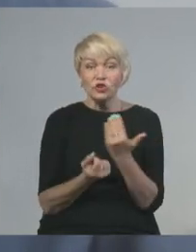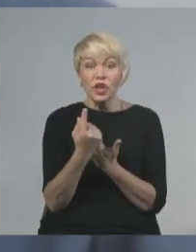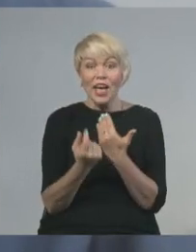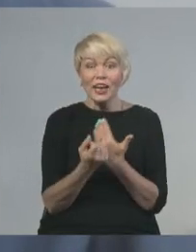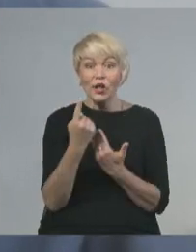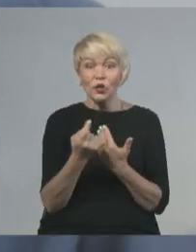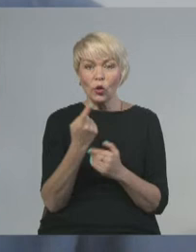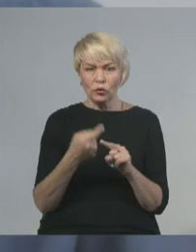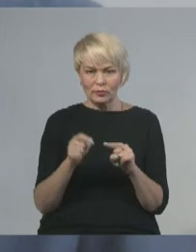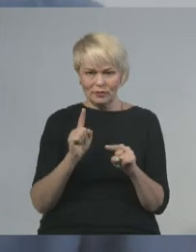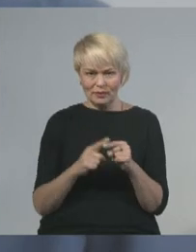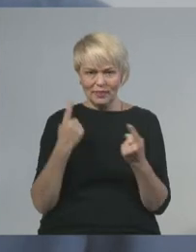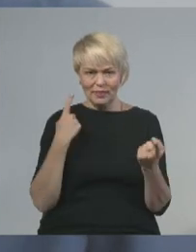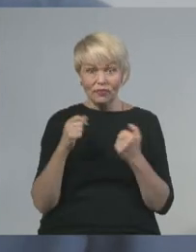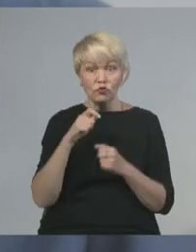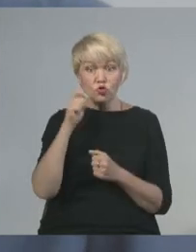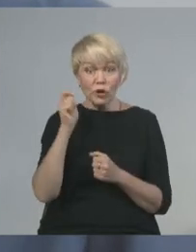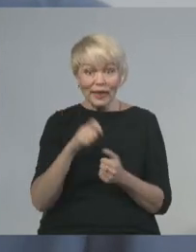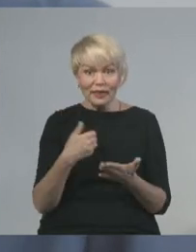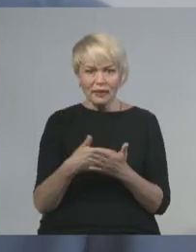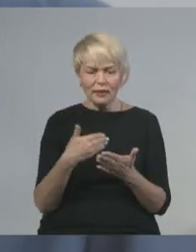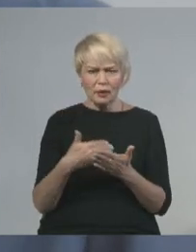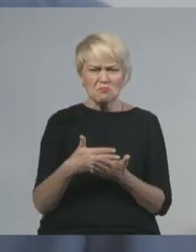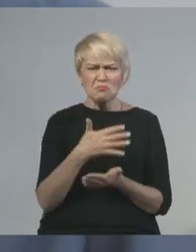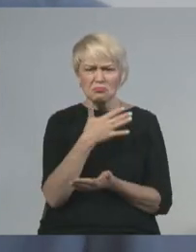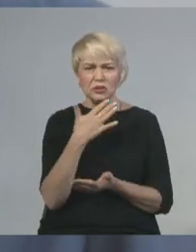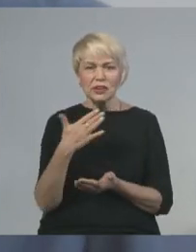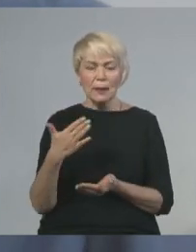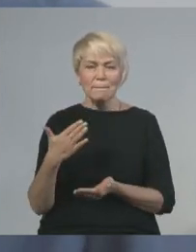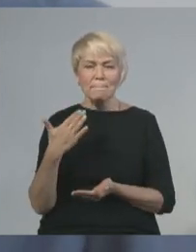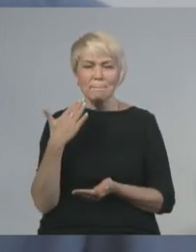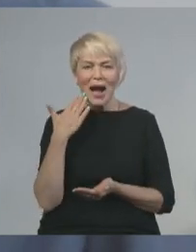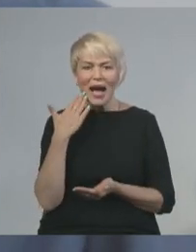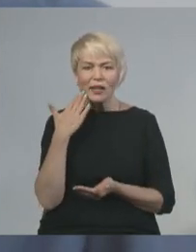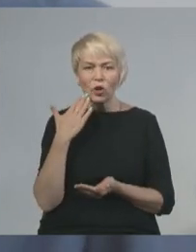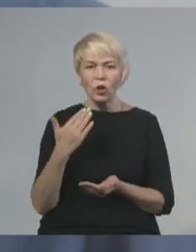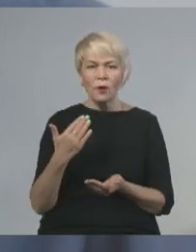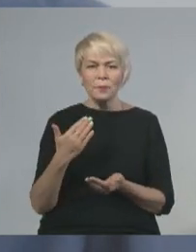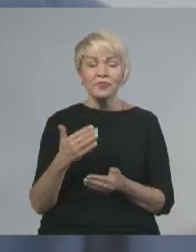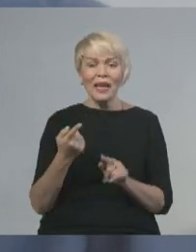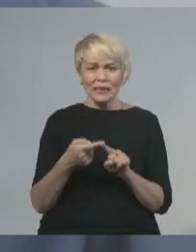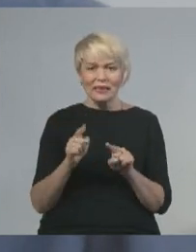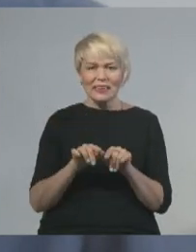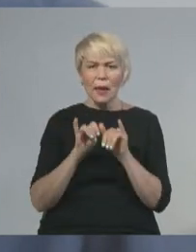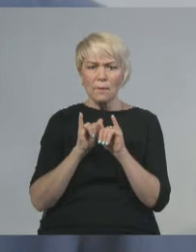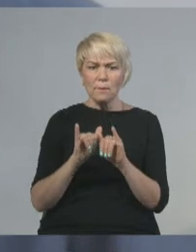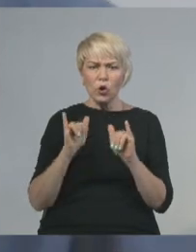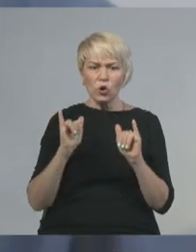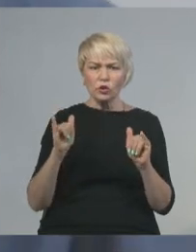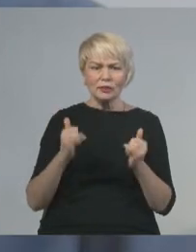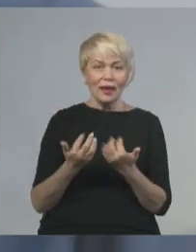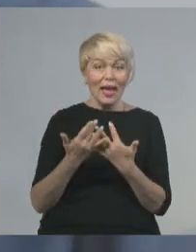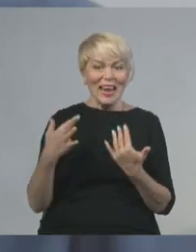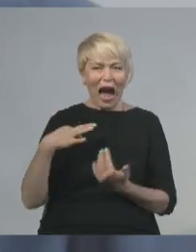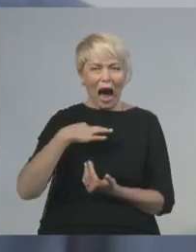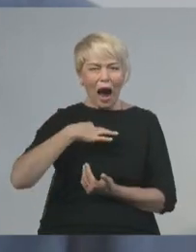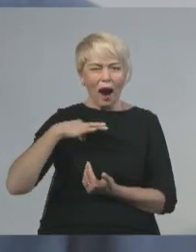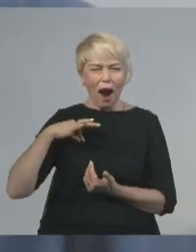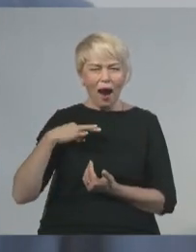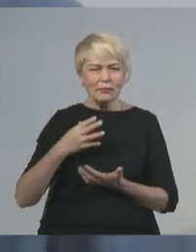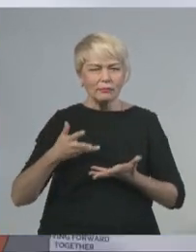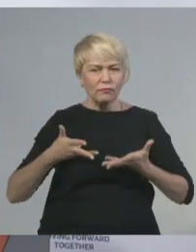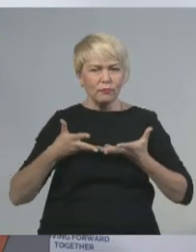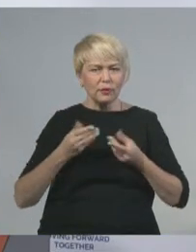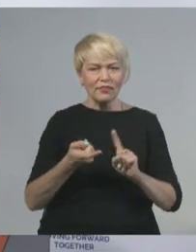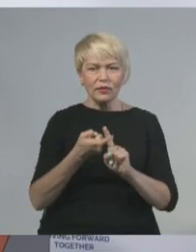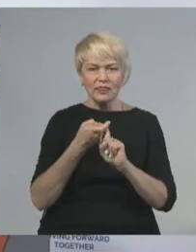can see that many anti-western actors and some pro-russian actors are spreading this this thing sorry